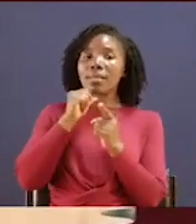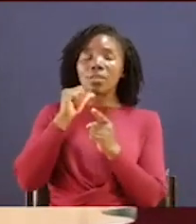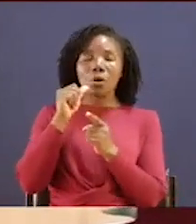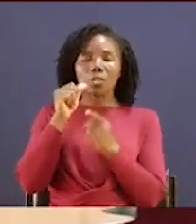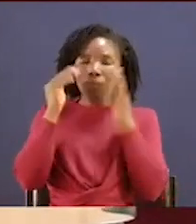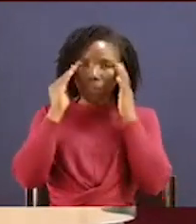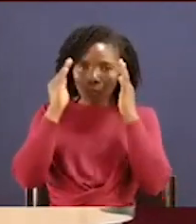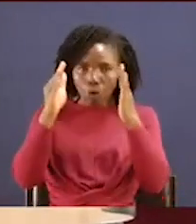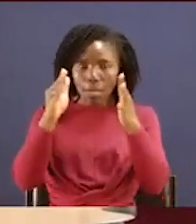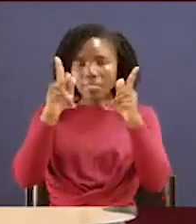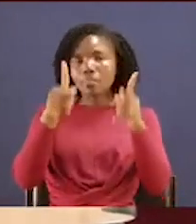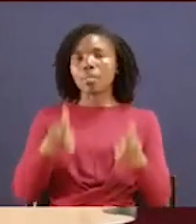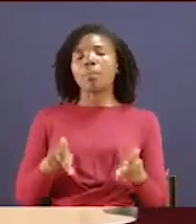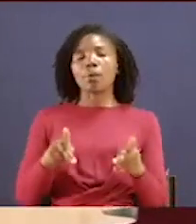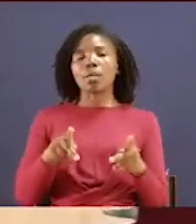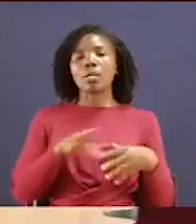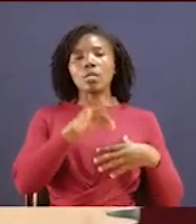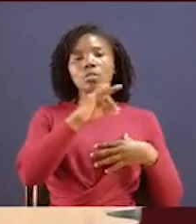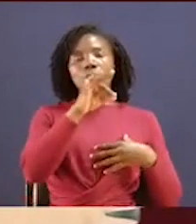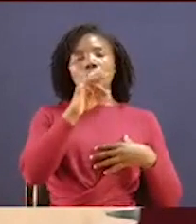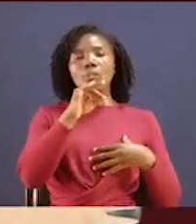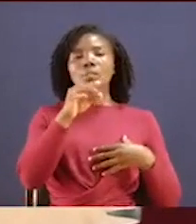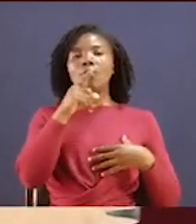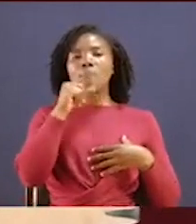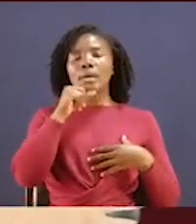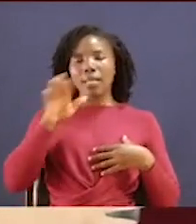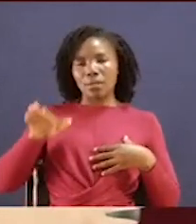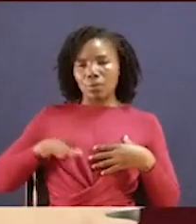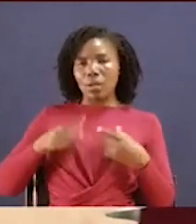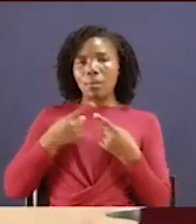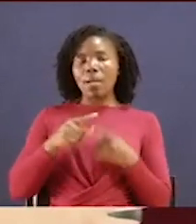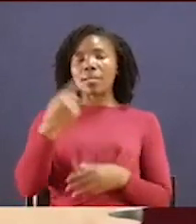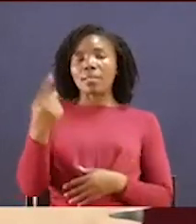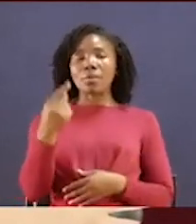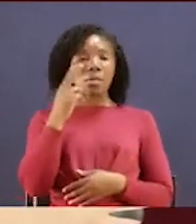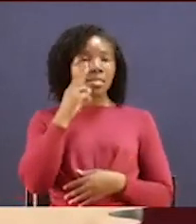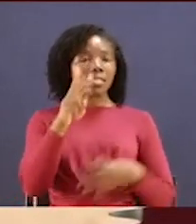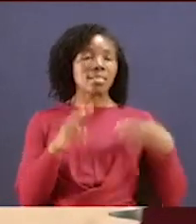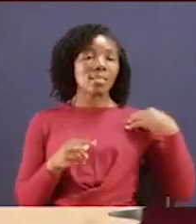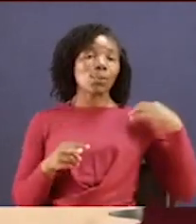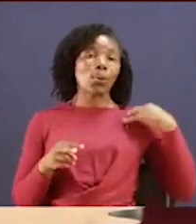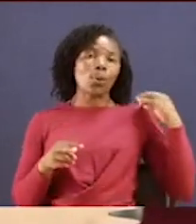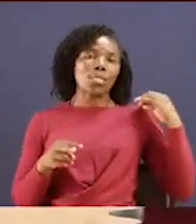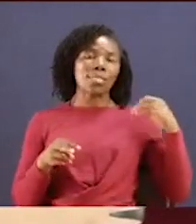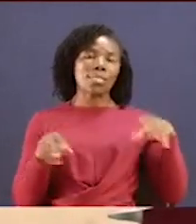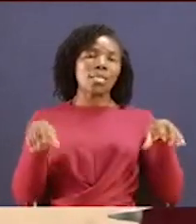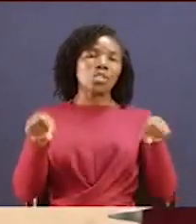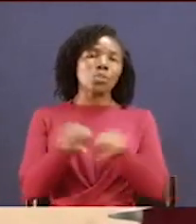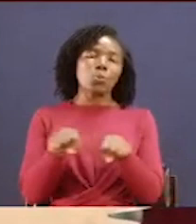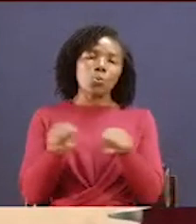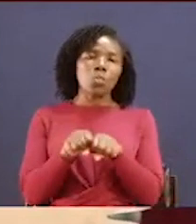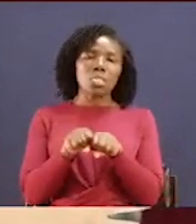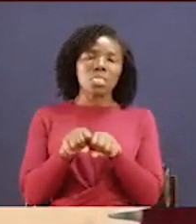and the souls of women. Instead, they see shops, they see clothes, they see shoes. They